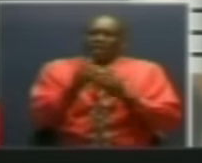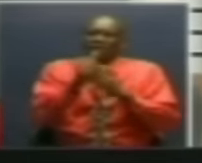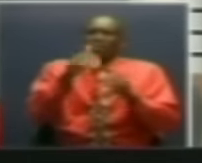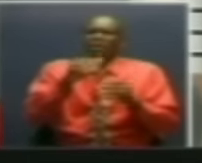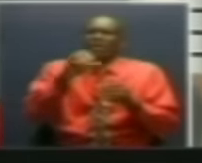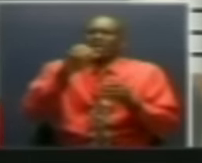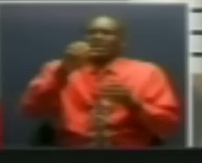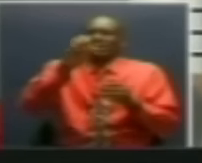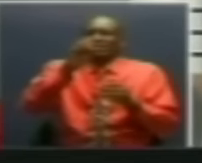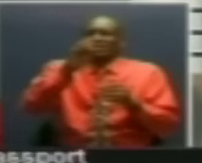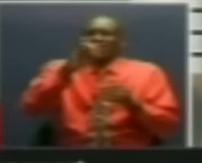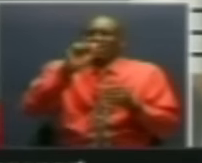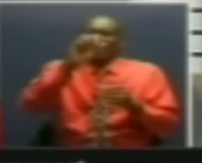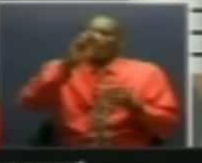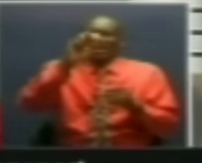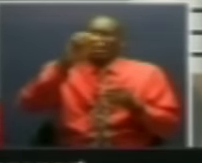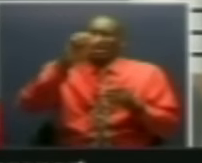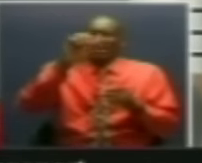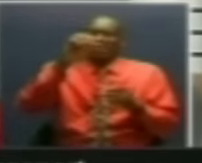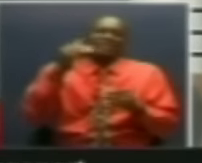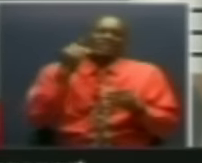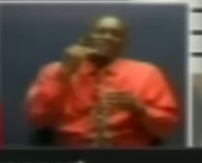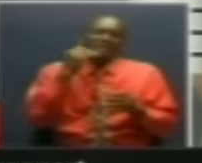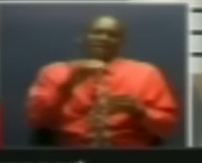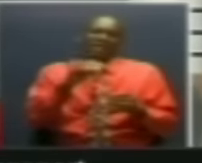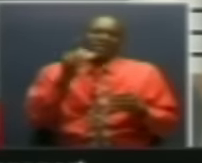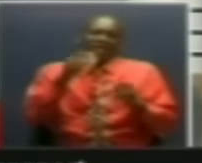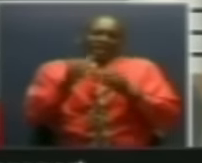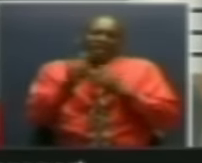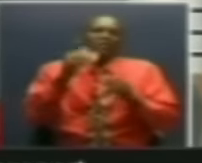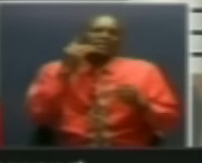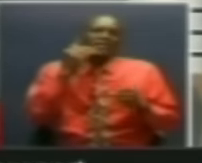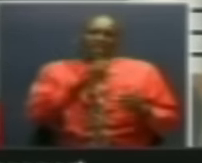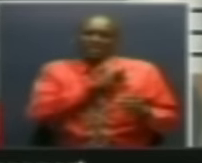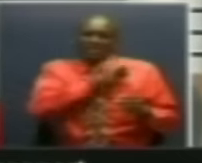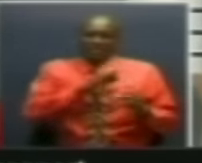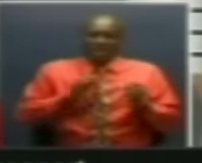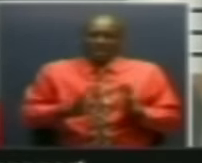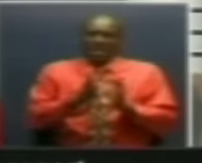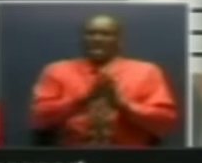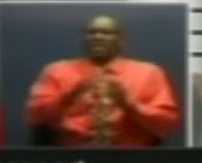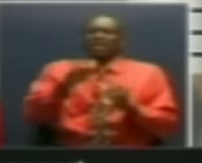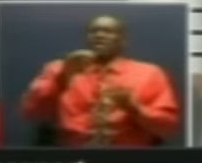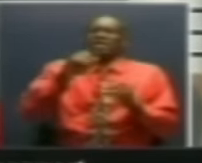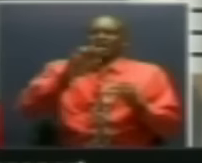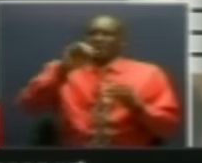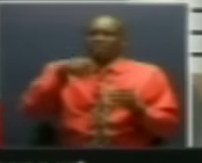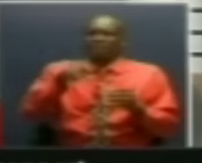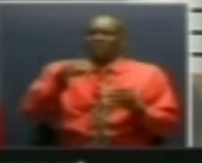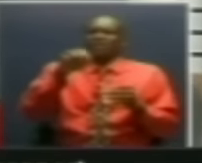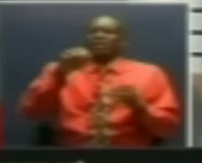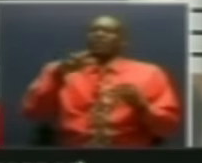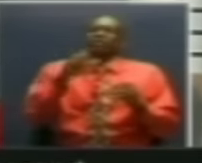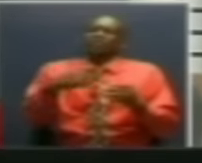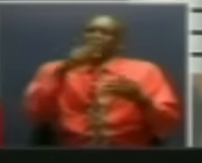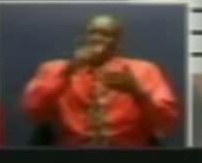Junet Mohammed. The lawmakers said the two principals should also support Raila's bid in next year's poll, but insist